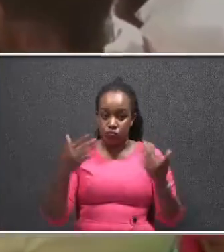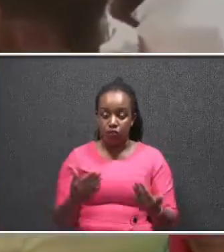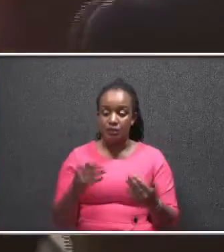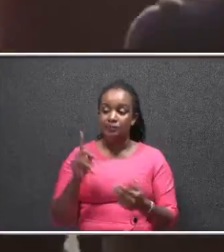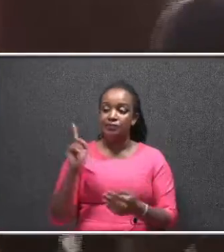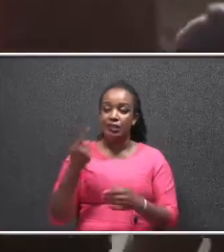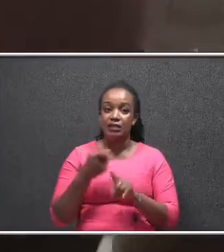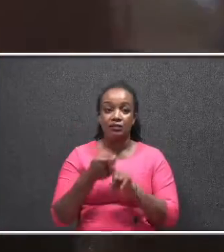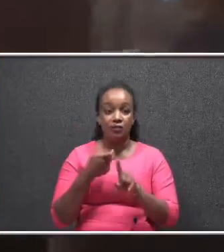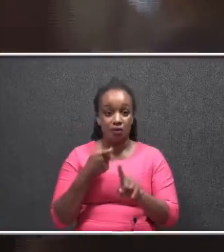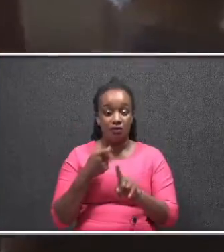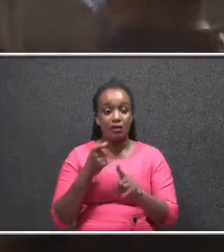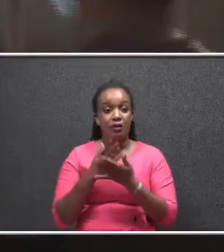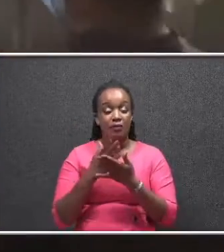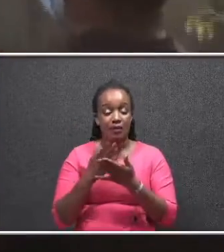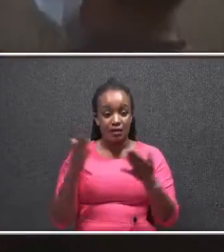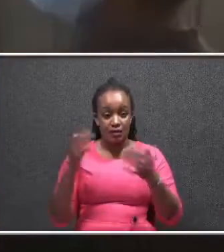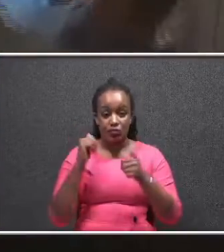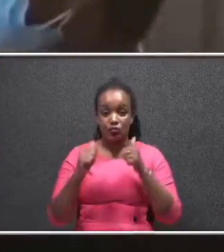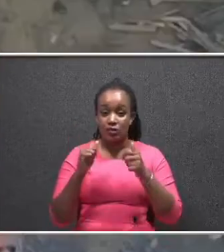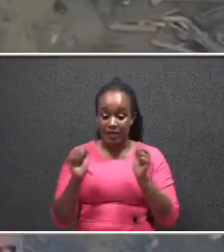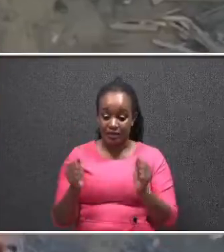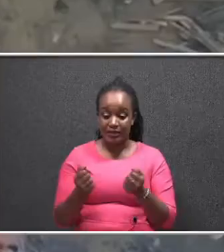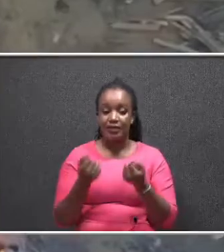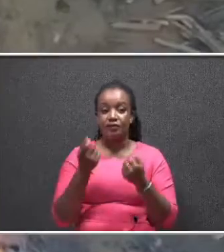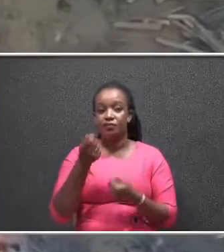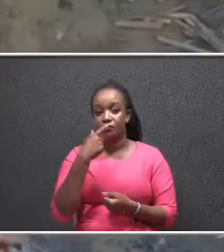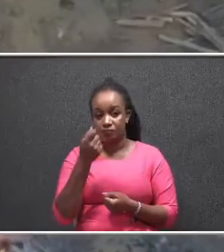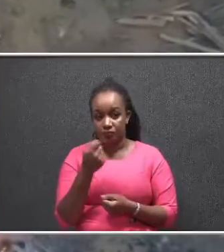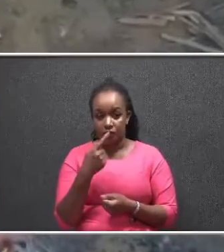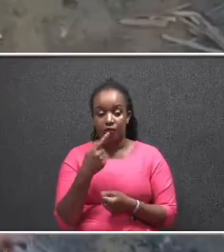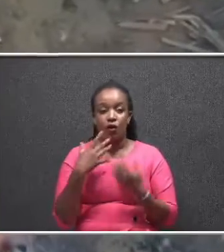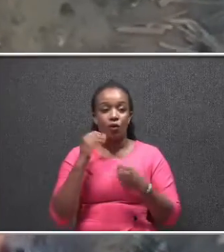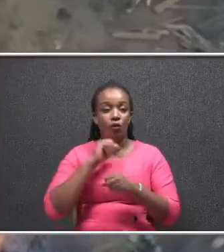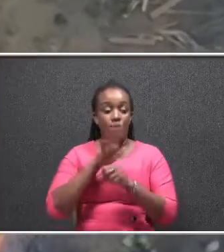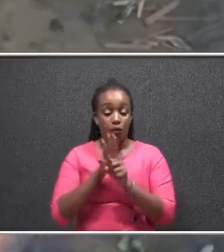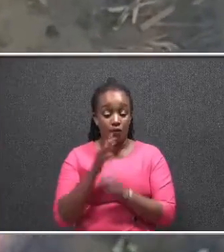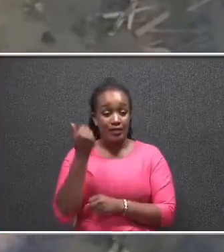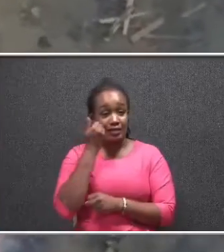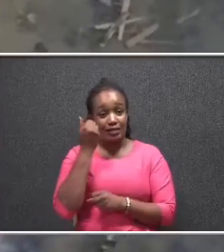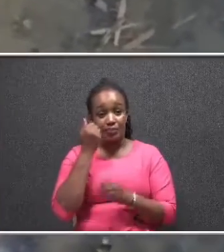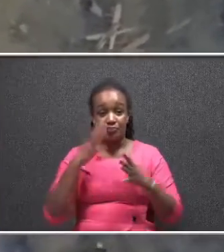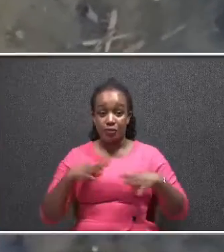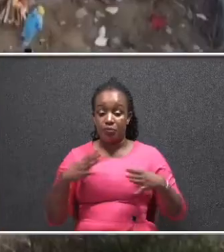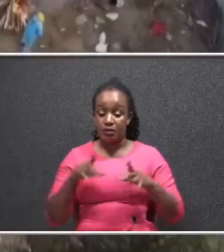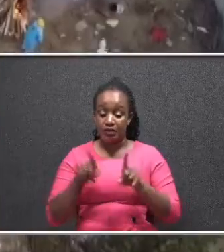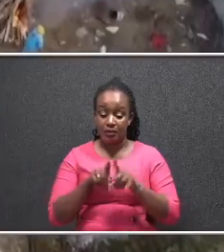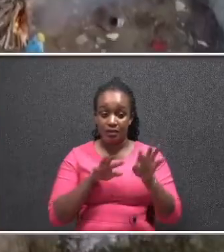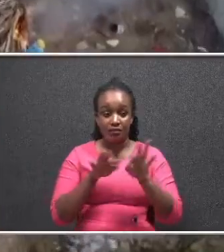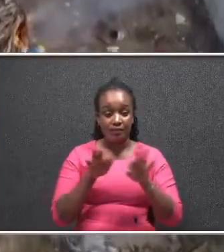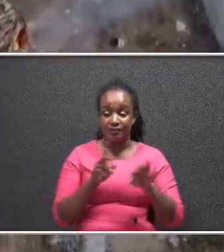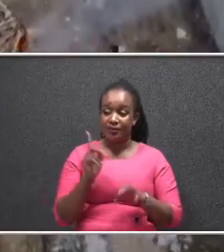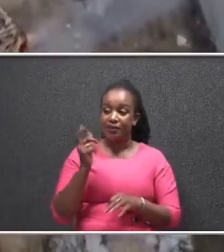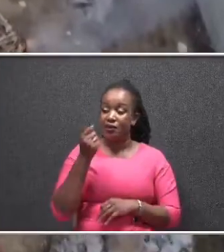steroids, which are the life-saving treatment for critically ill COVID-19 patients. They explained that steroids help